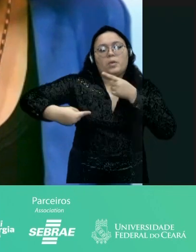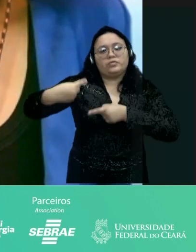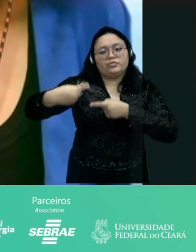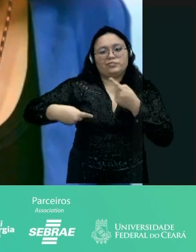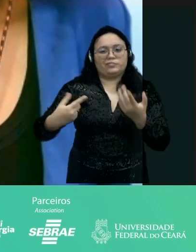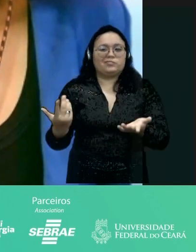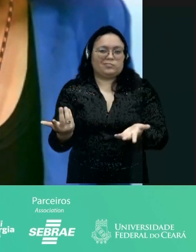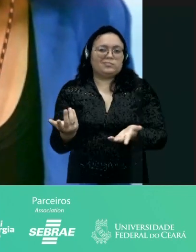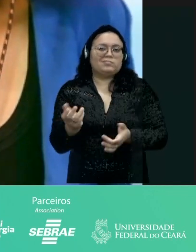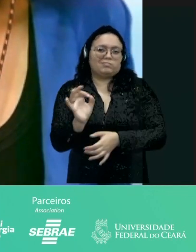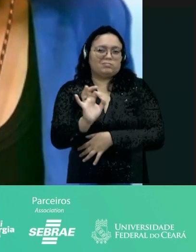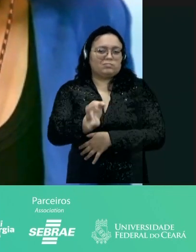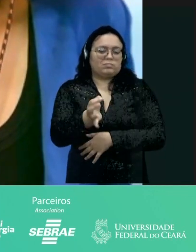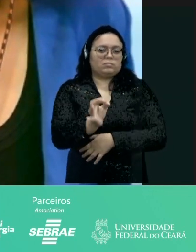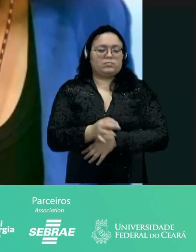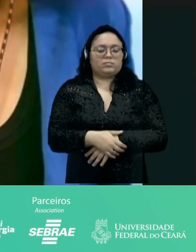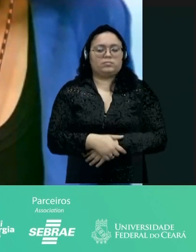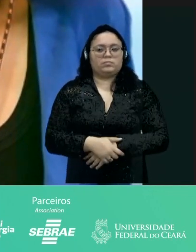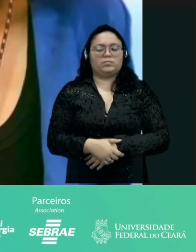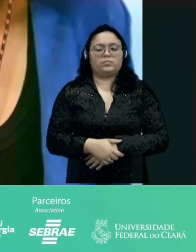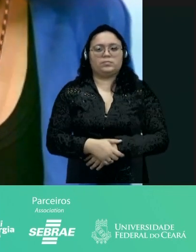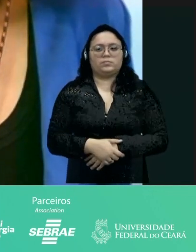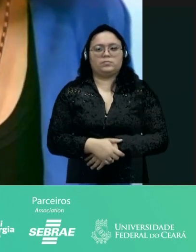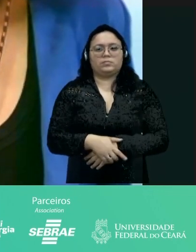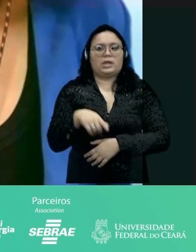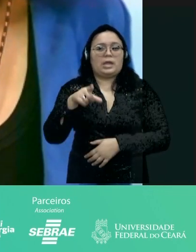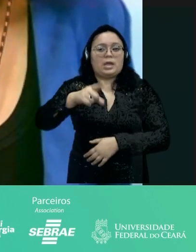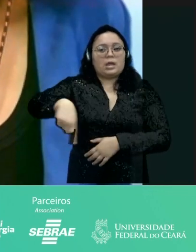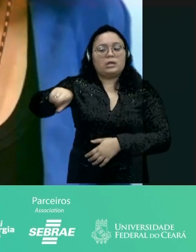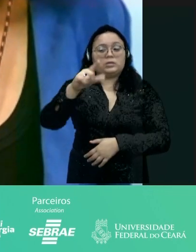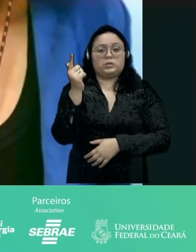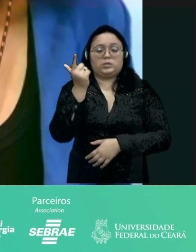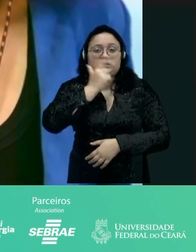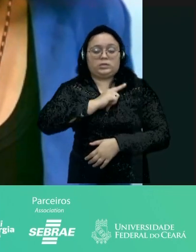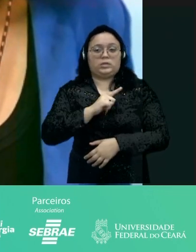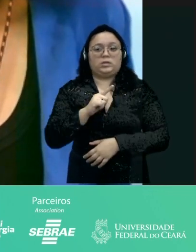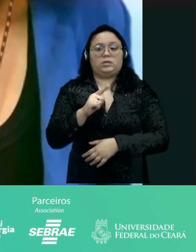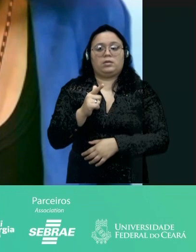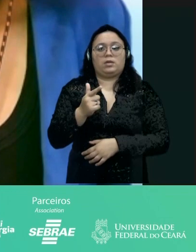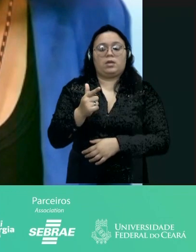the full decarbonization in 2050 can be faster than we